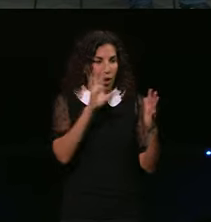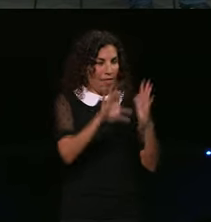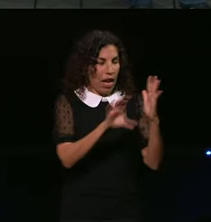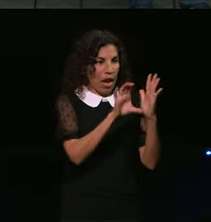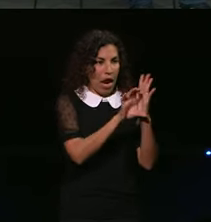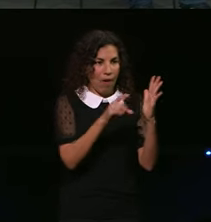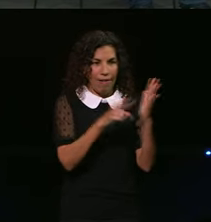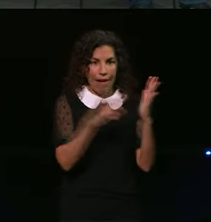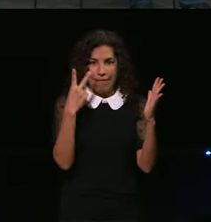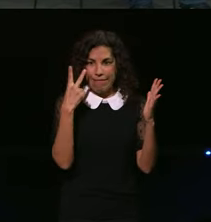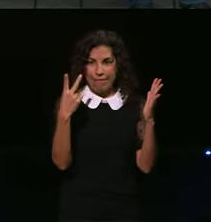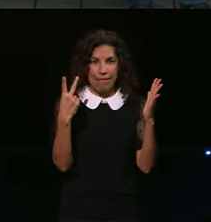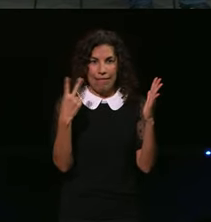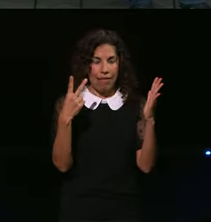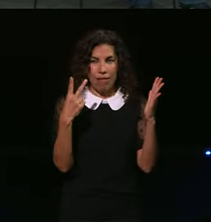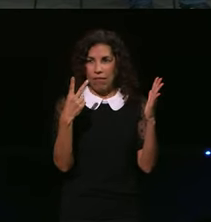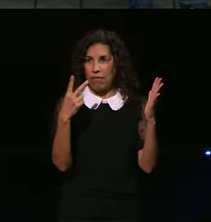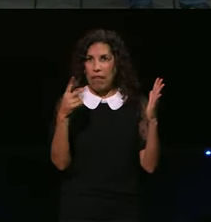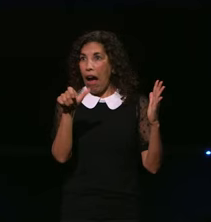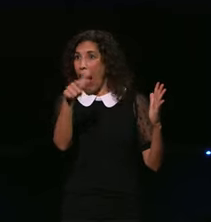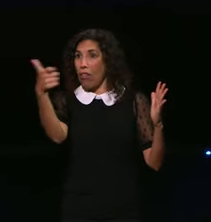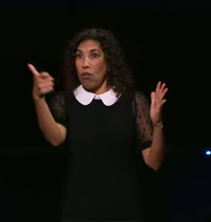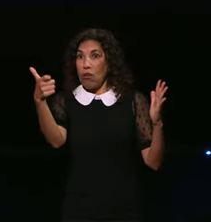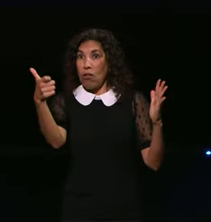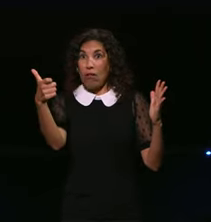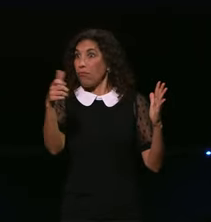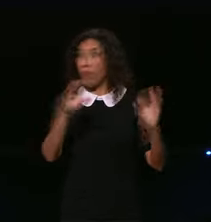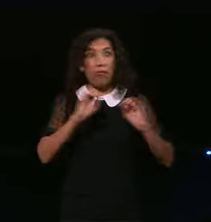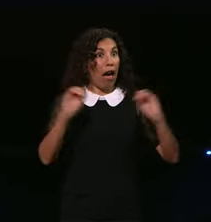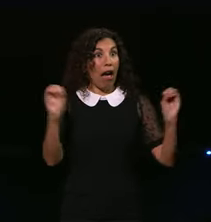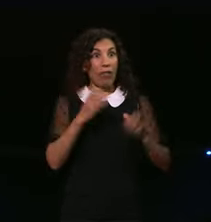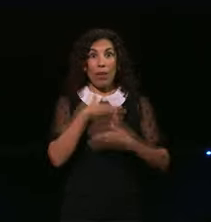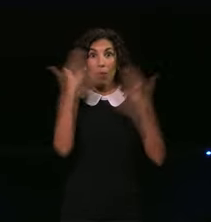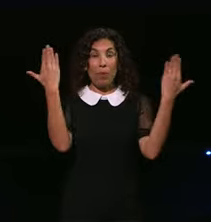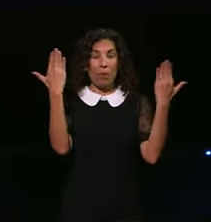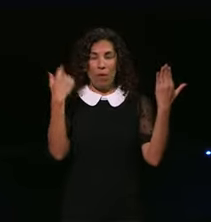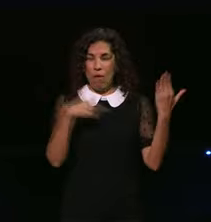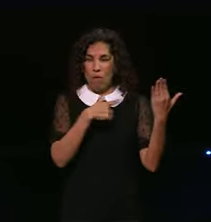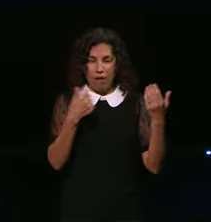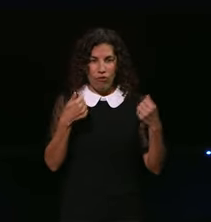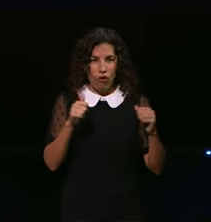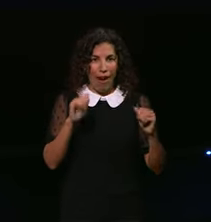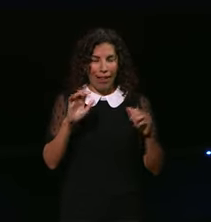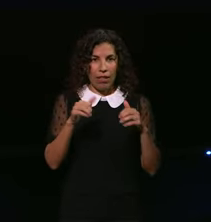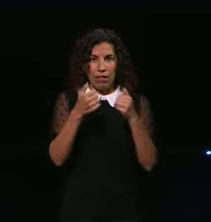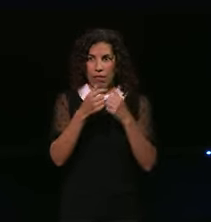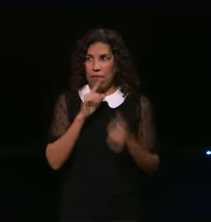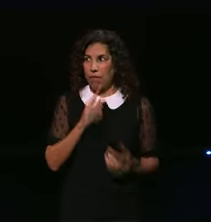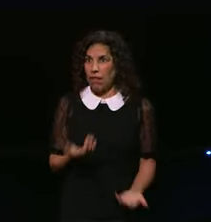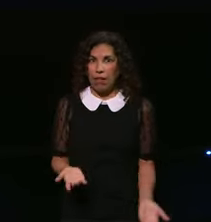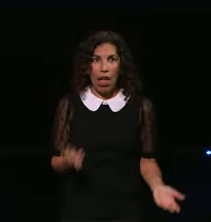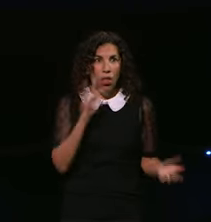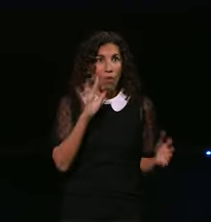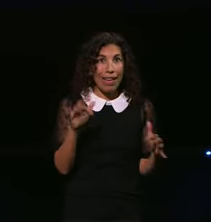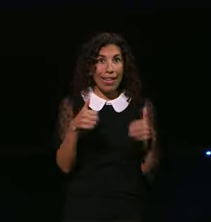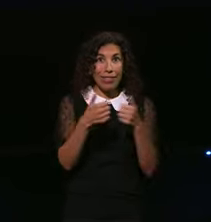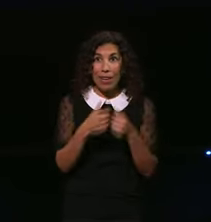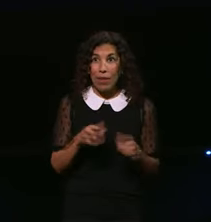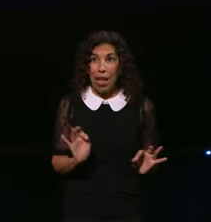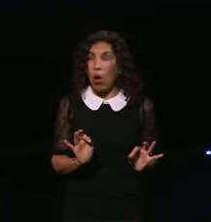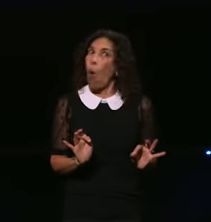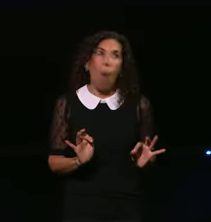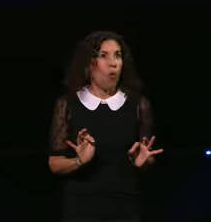and you haven't seen a makeup that looks like that ever before. You know, that's what we're trying to achieve. No small task. You